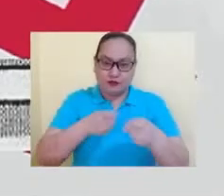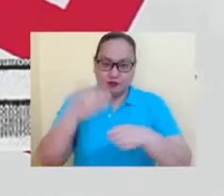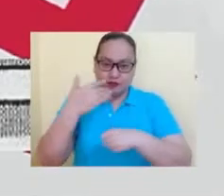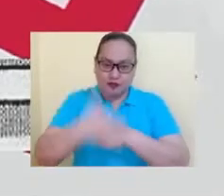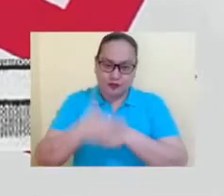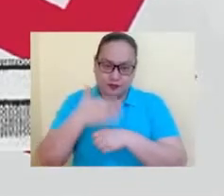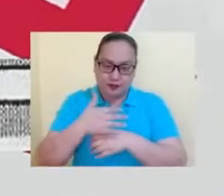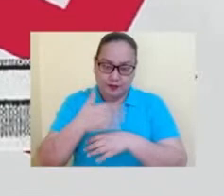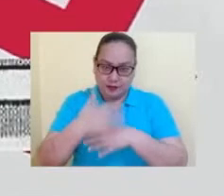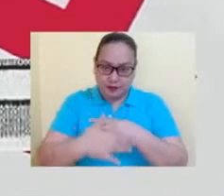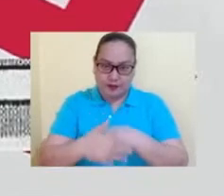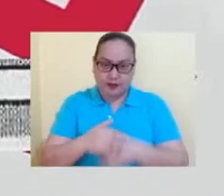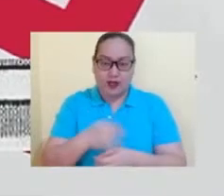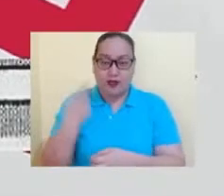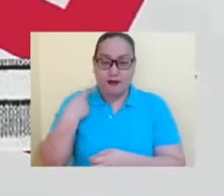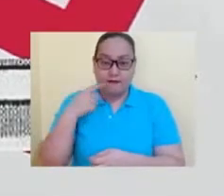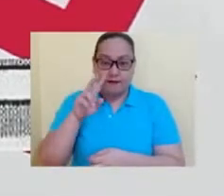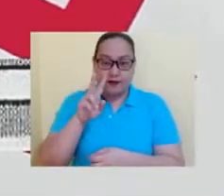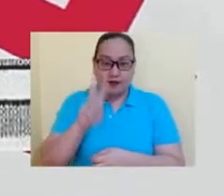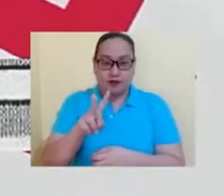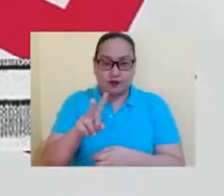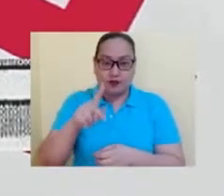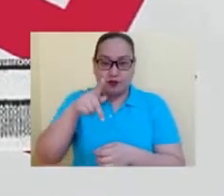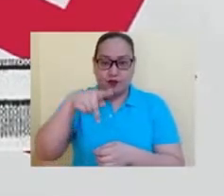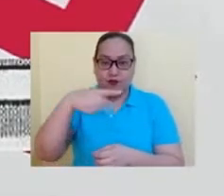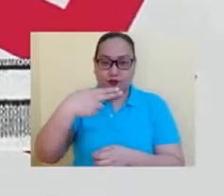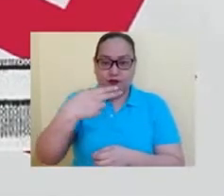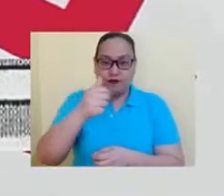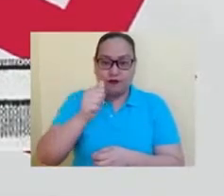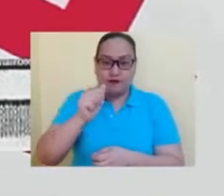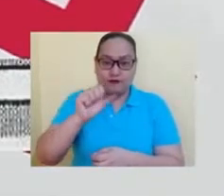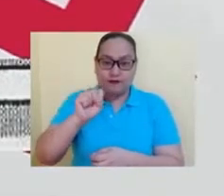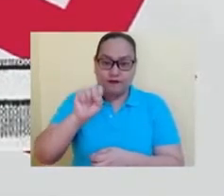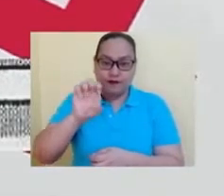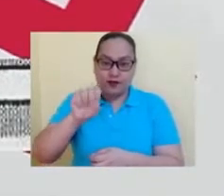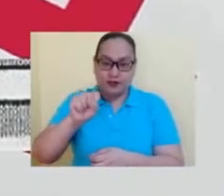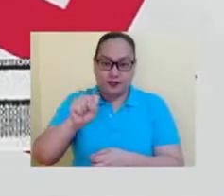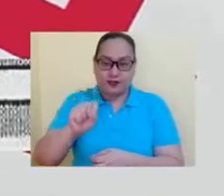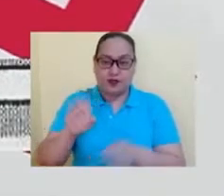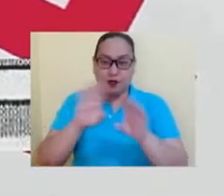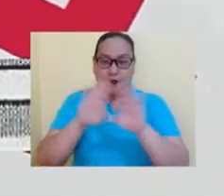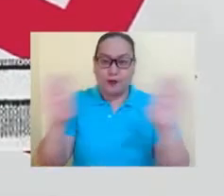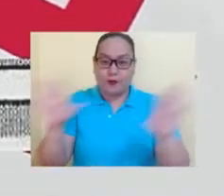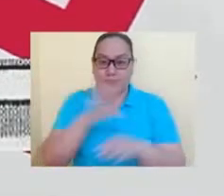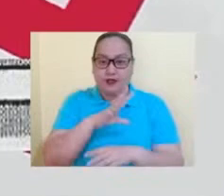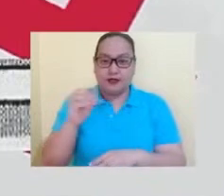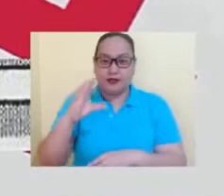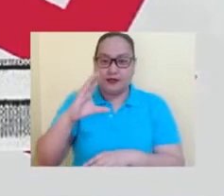Triangular bandage have two faces: open and cravat face.